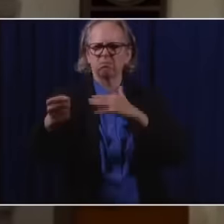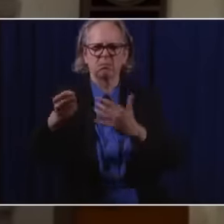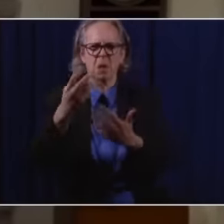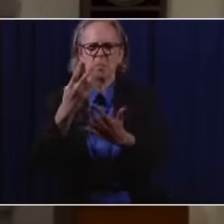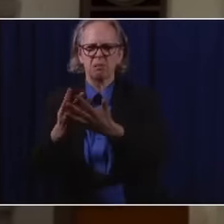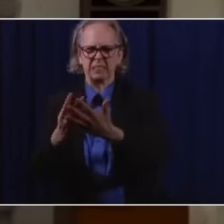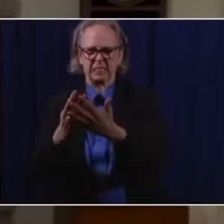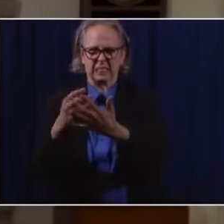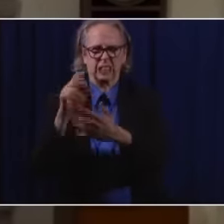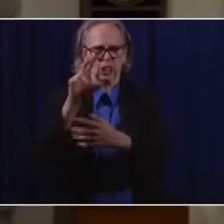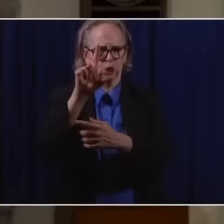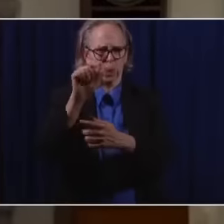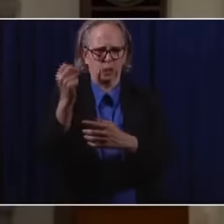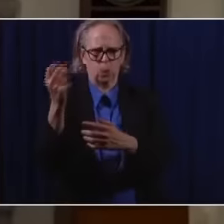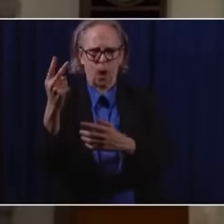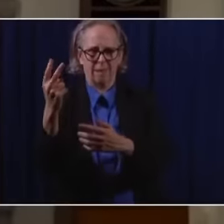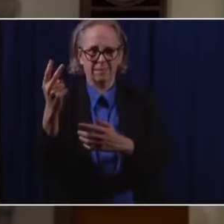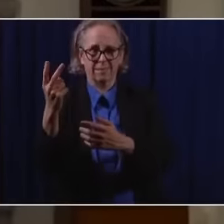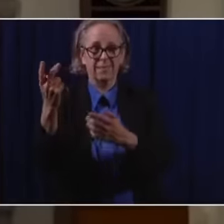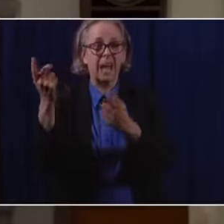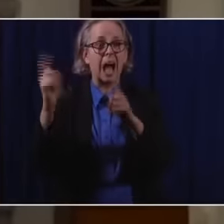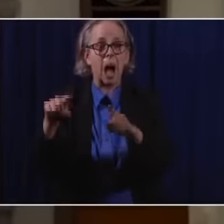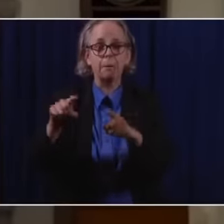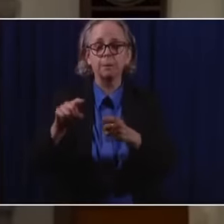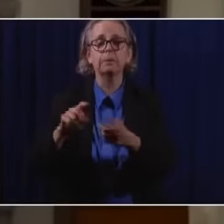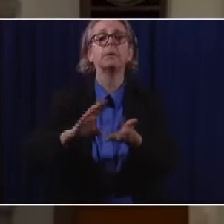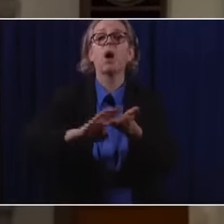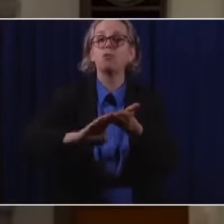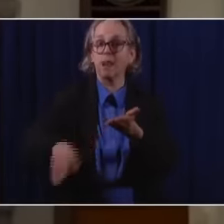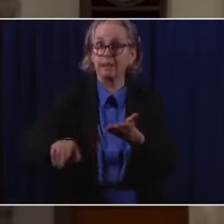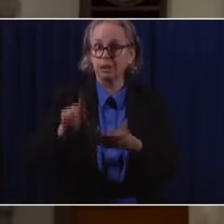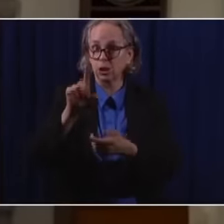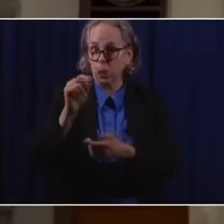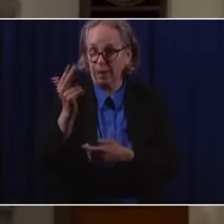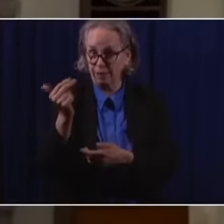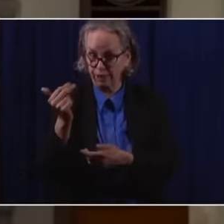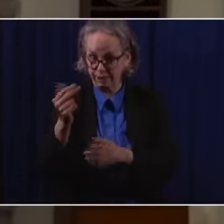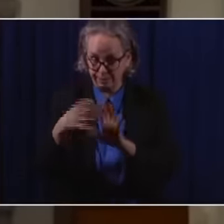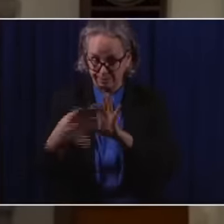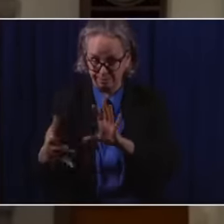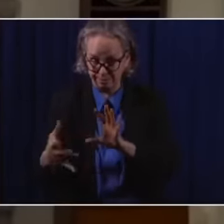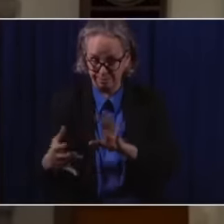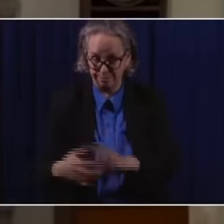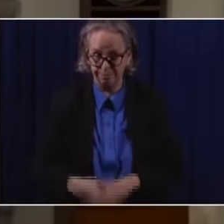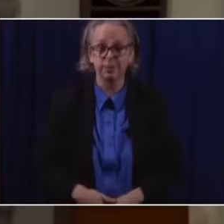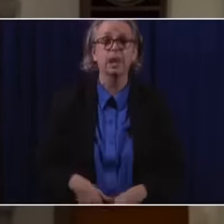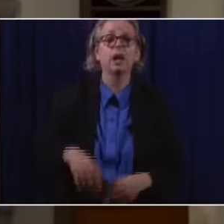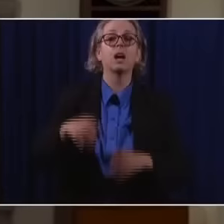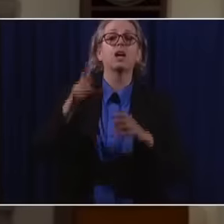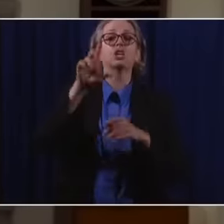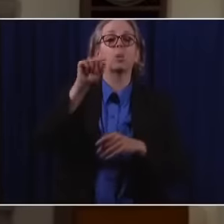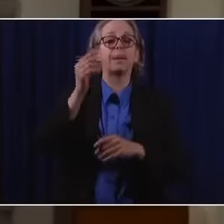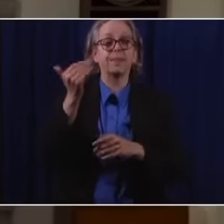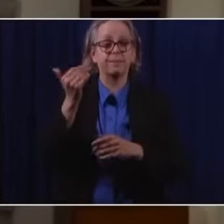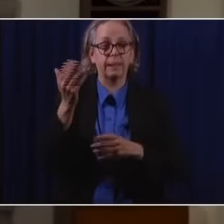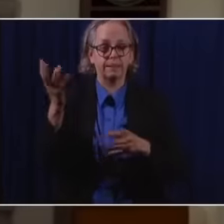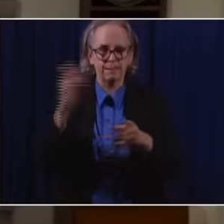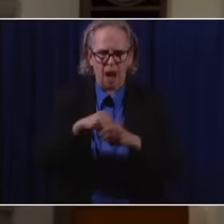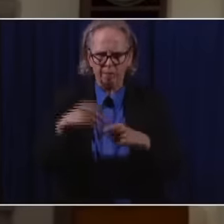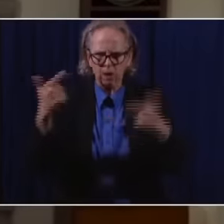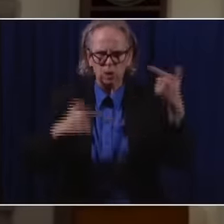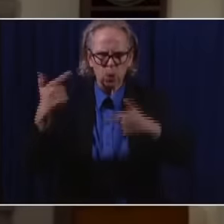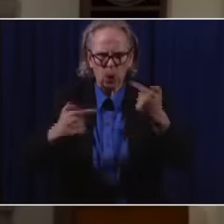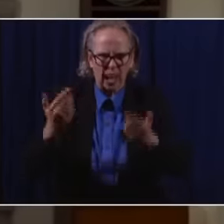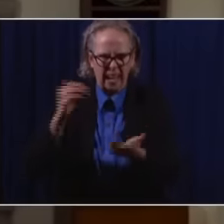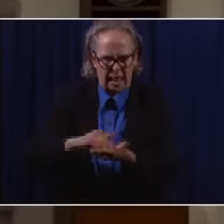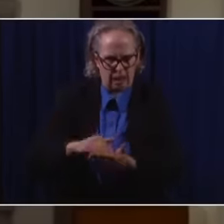Suspect was released in 2013, and in 2015, he was involved in a shooting as well as another separate incident